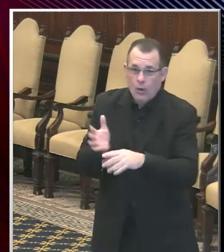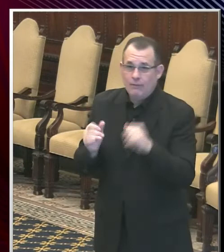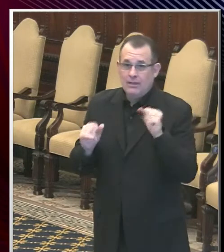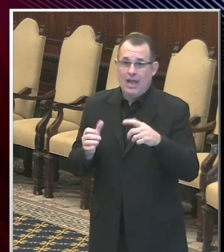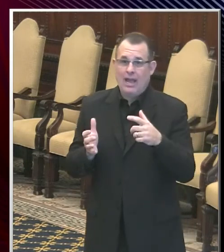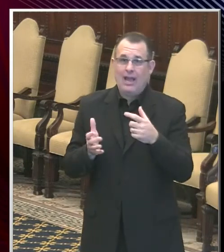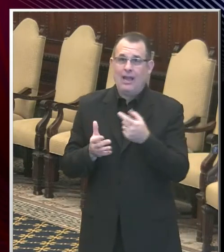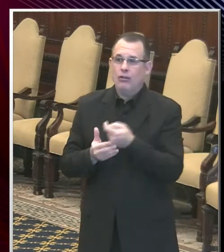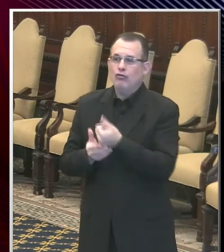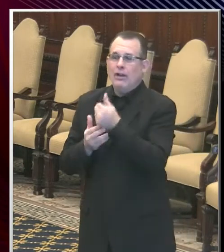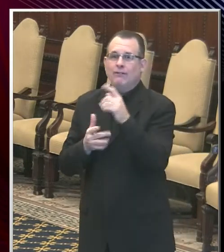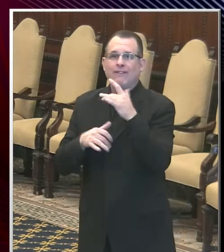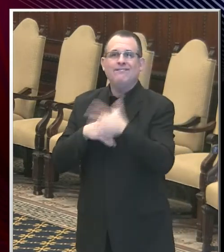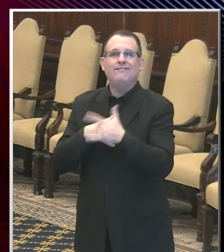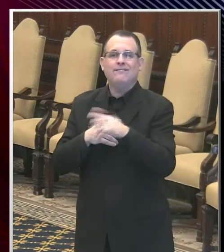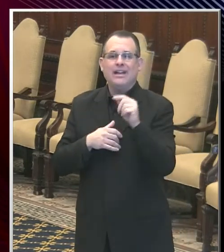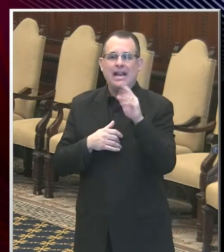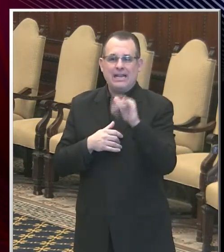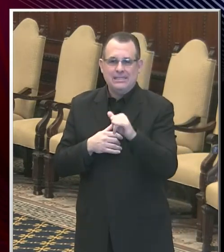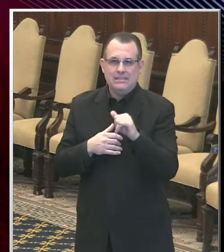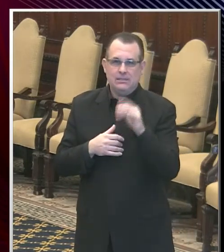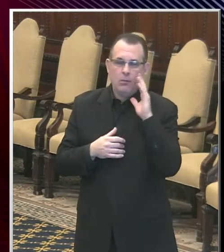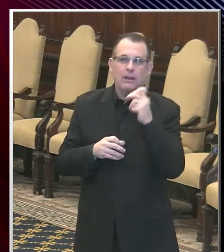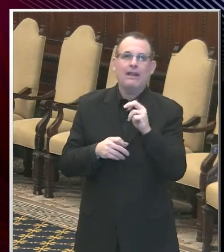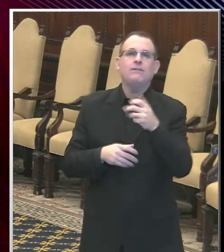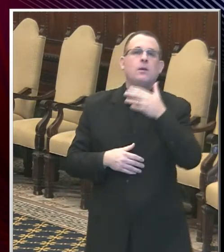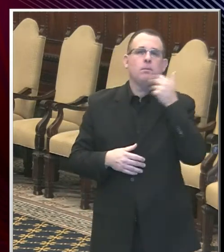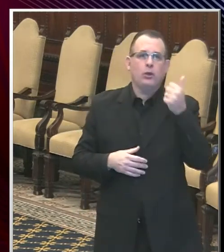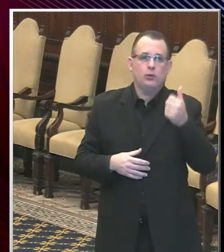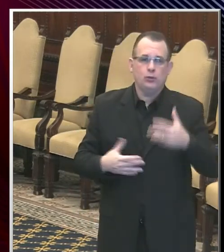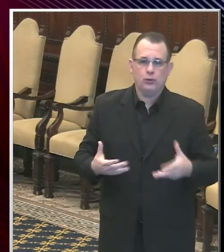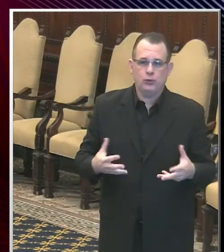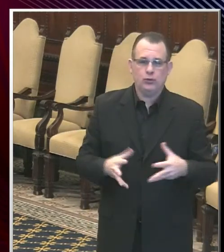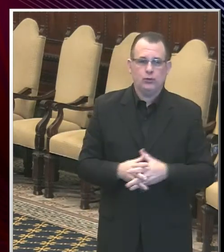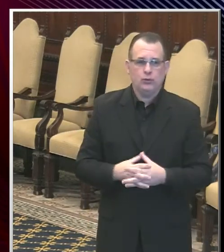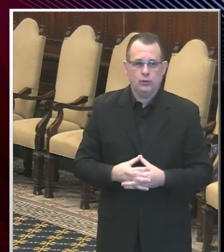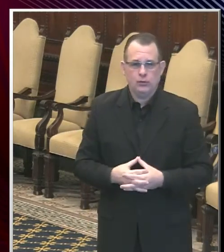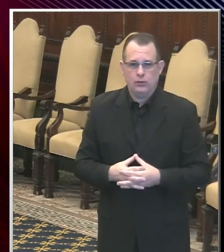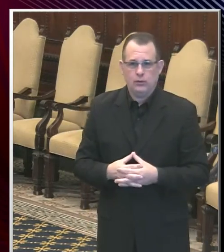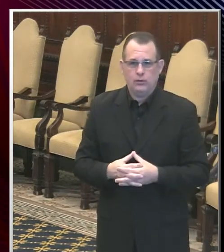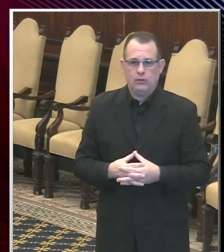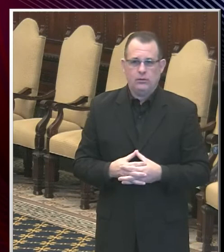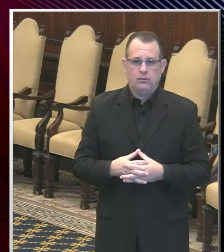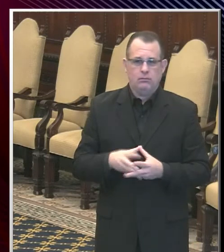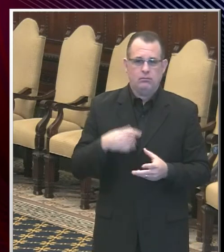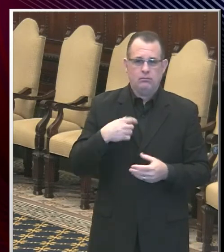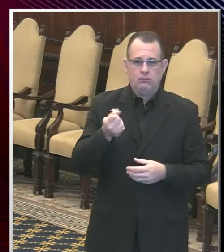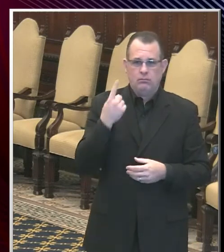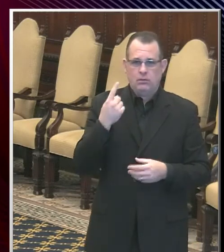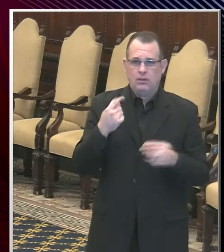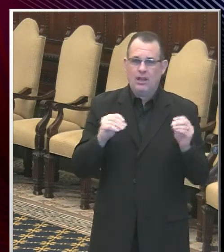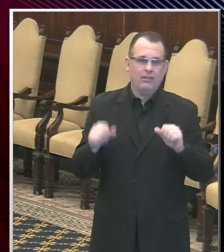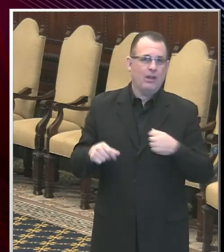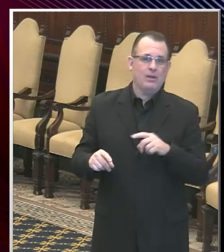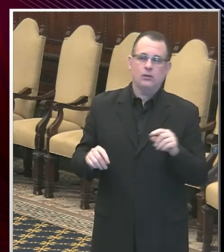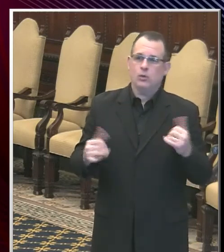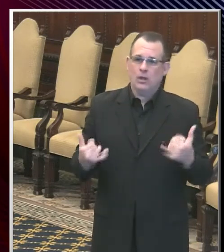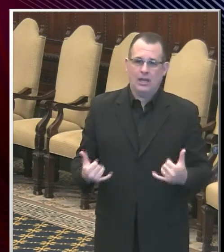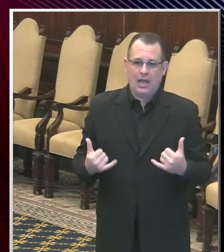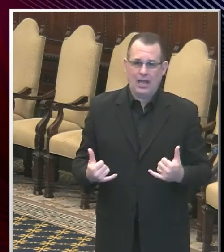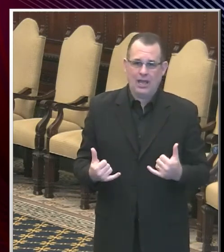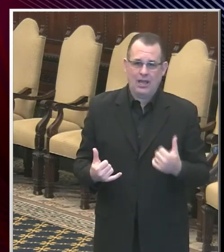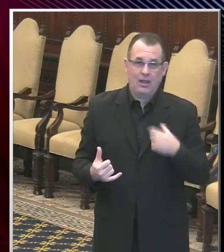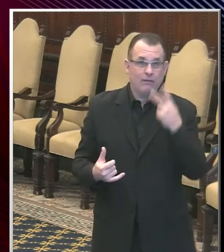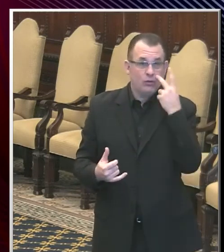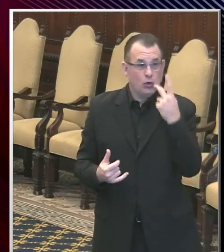through those numbers with departments. Thank you. Understanding that nothing can be done about it now, in hindsight, was